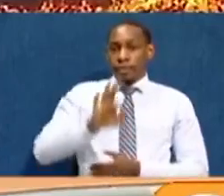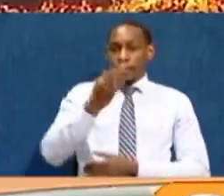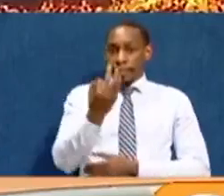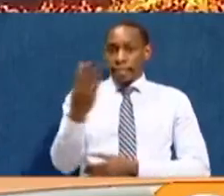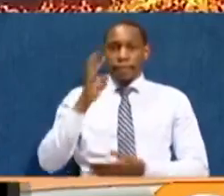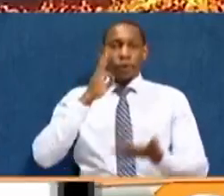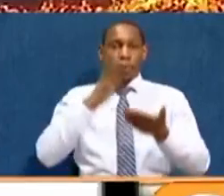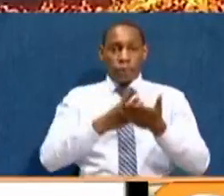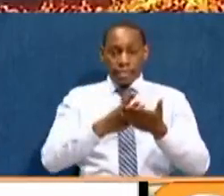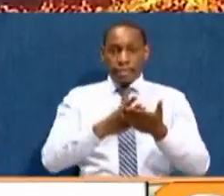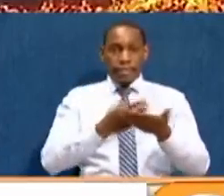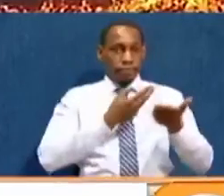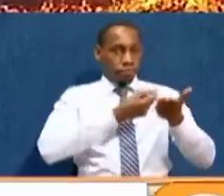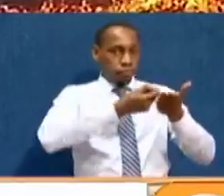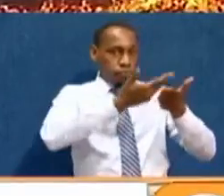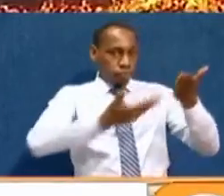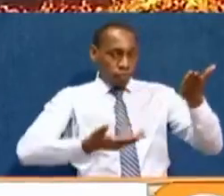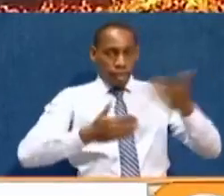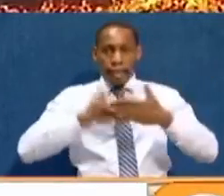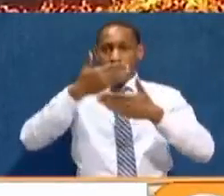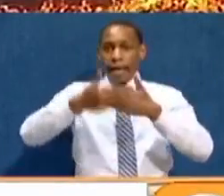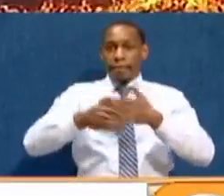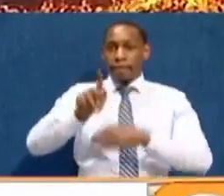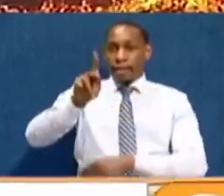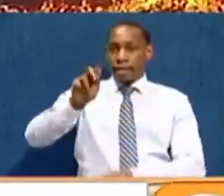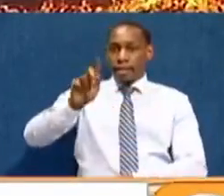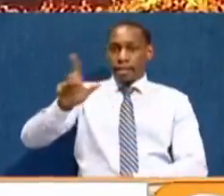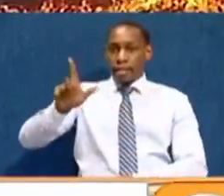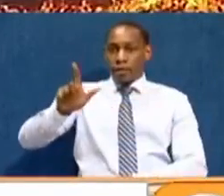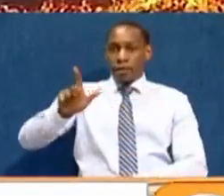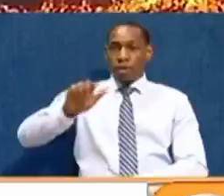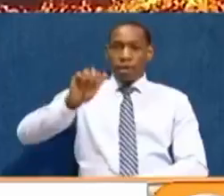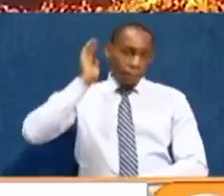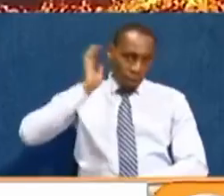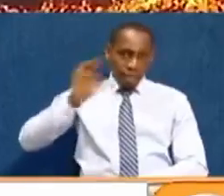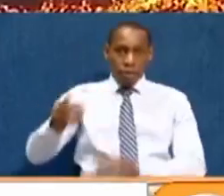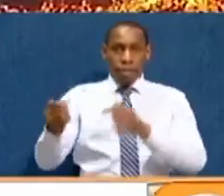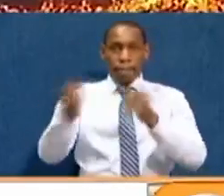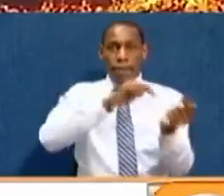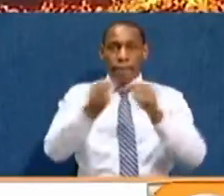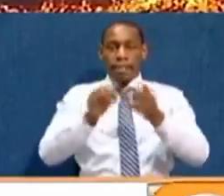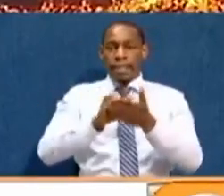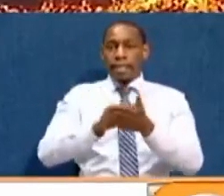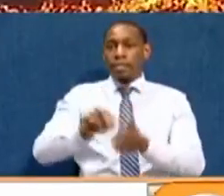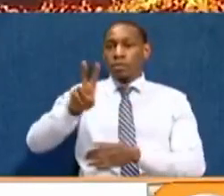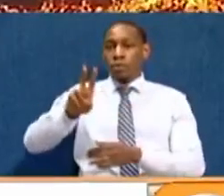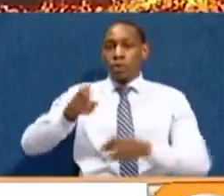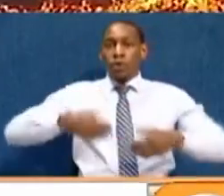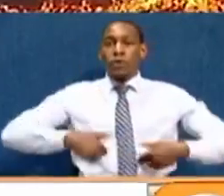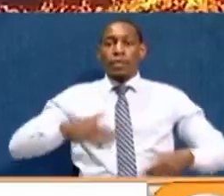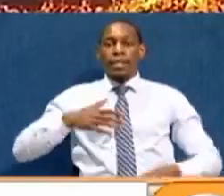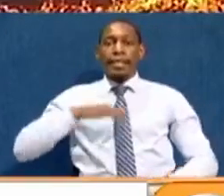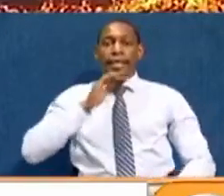34 witnesses have so far recorded statements following the Kenol Murang’a County chaos that resulted in the deaths of two young